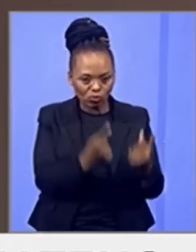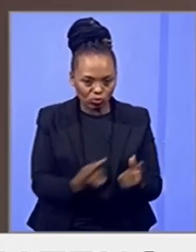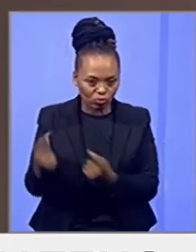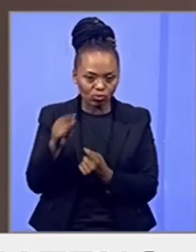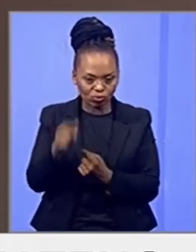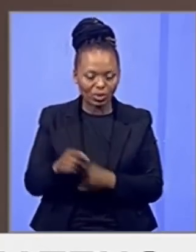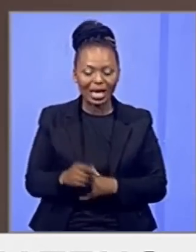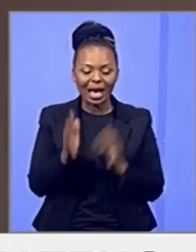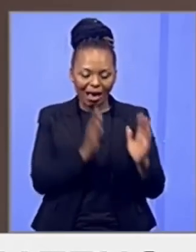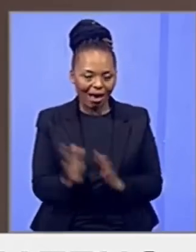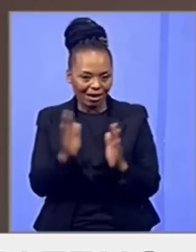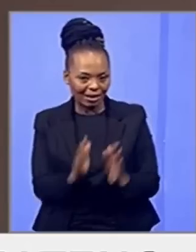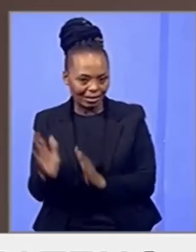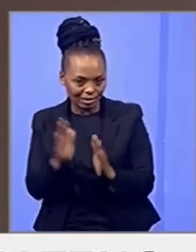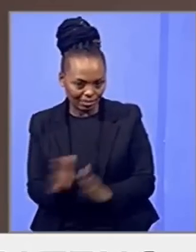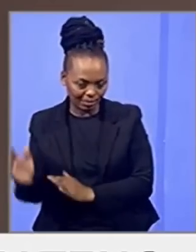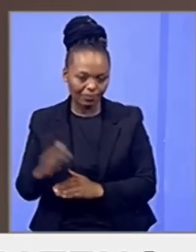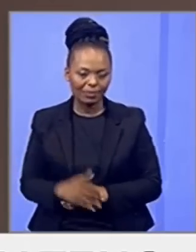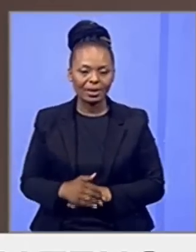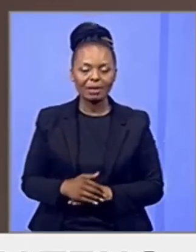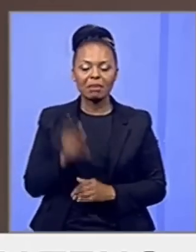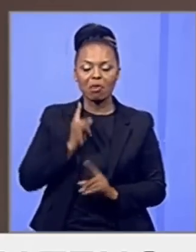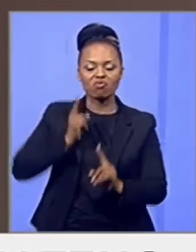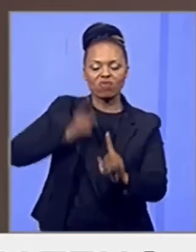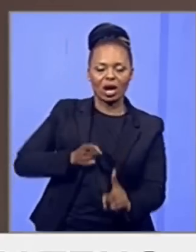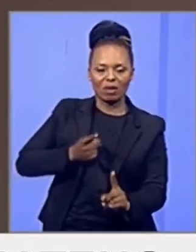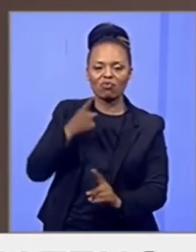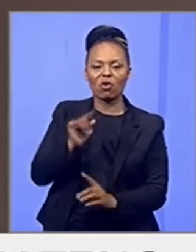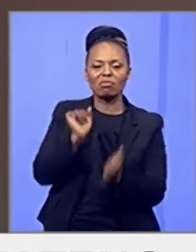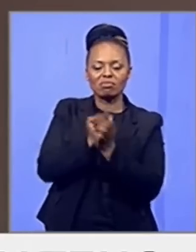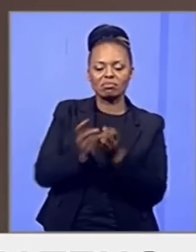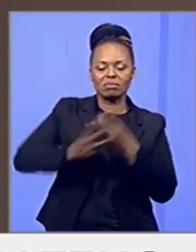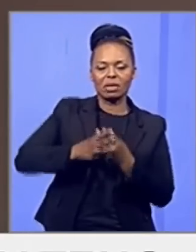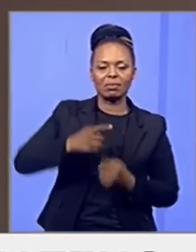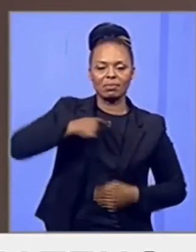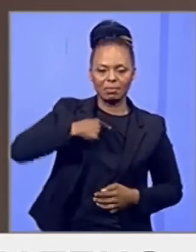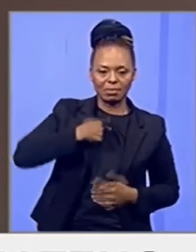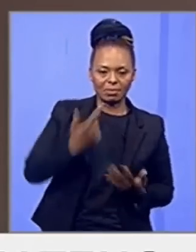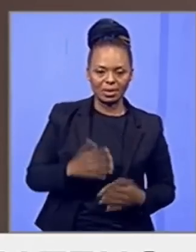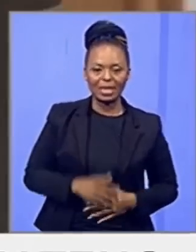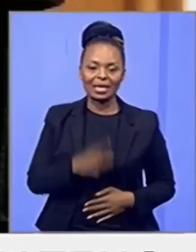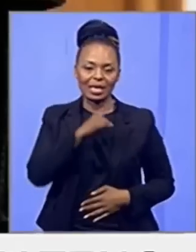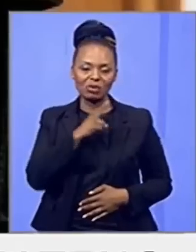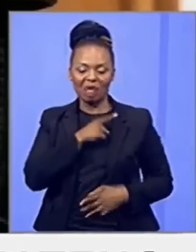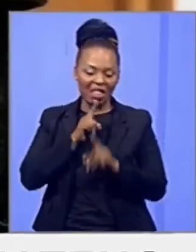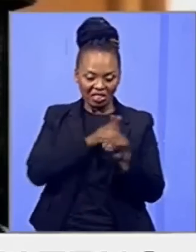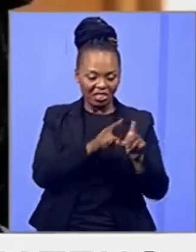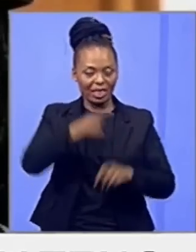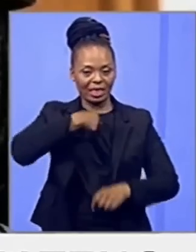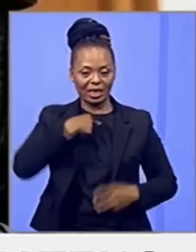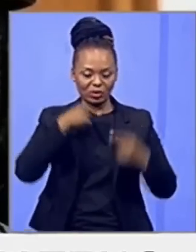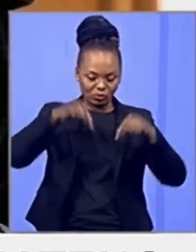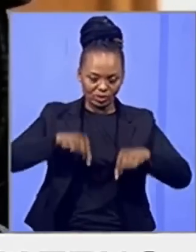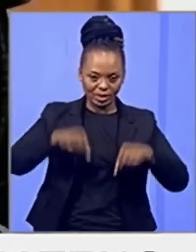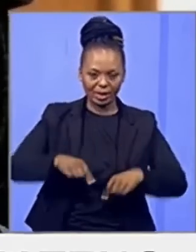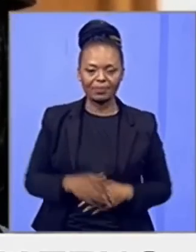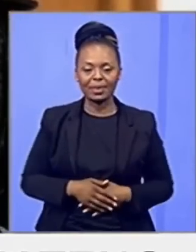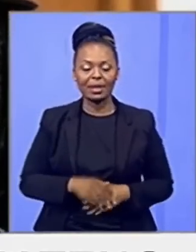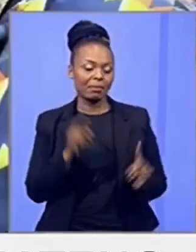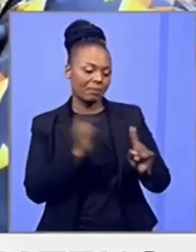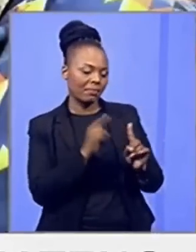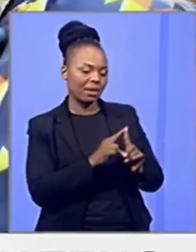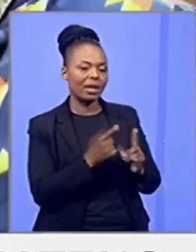the arrangement, and she issued a warrant for my arrest. That's why I'm in chains today. Mashali o boetse o entse kopo